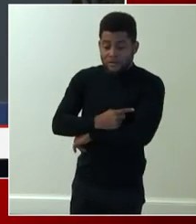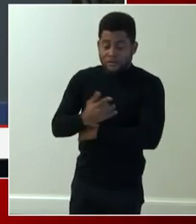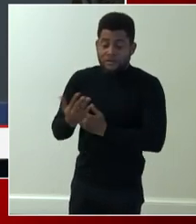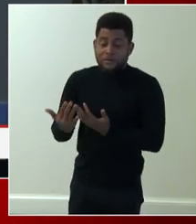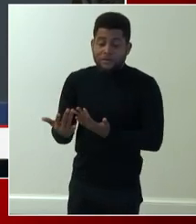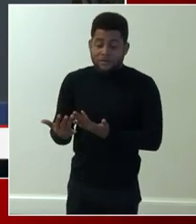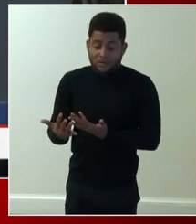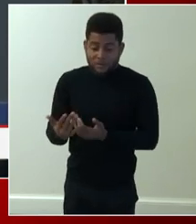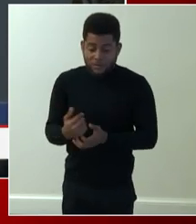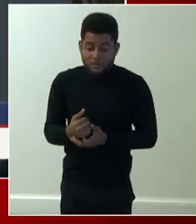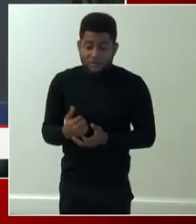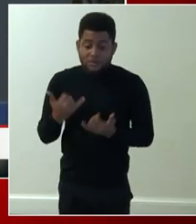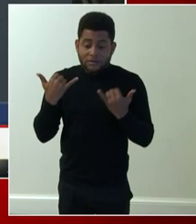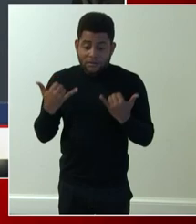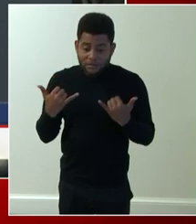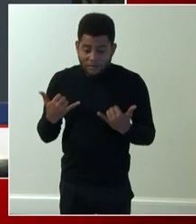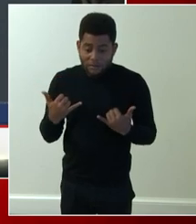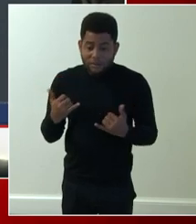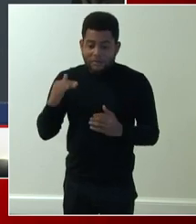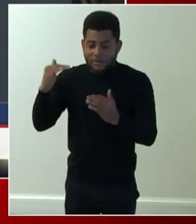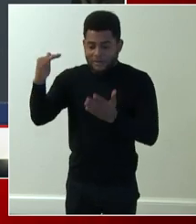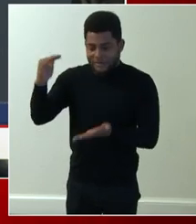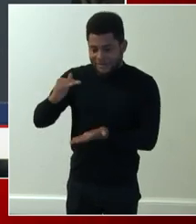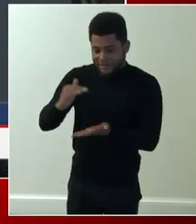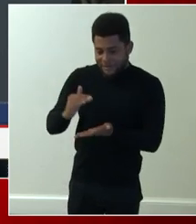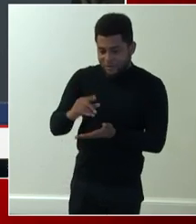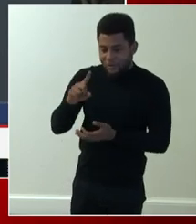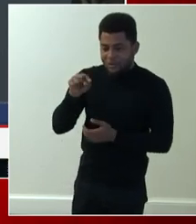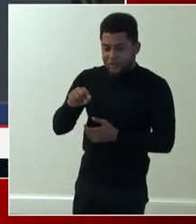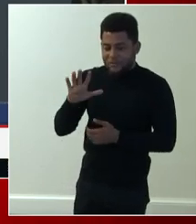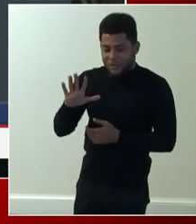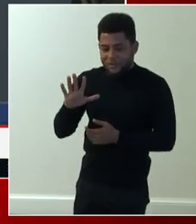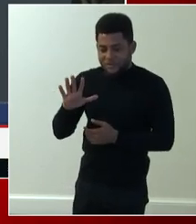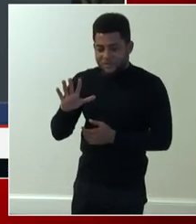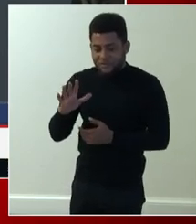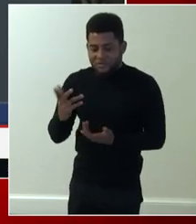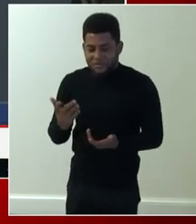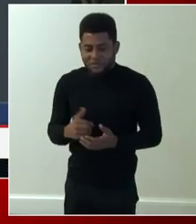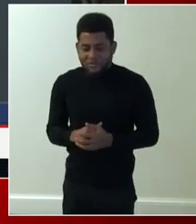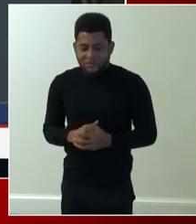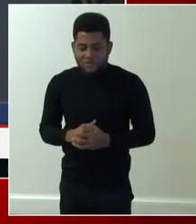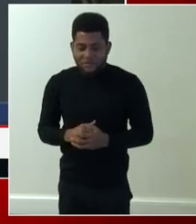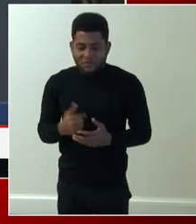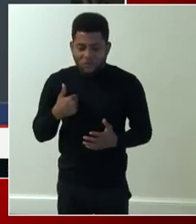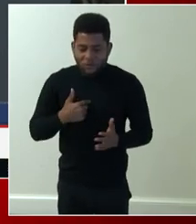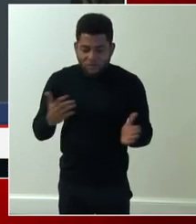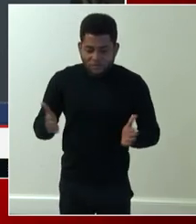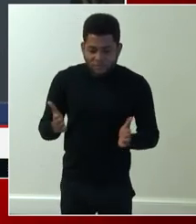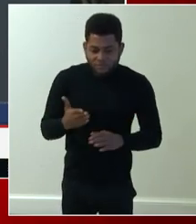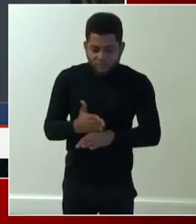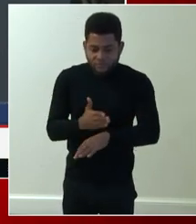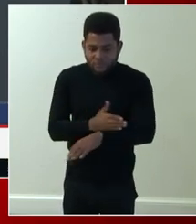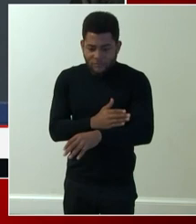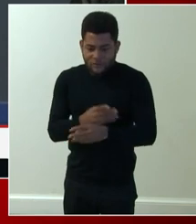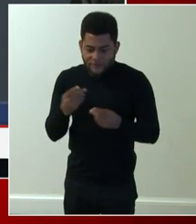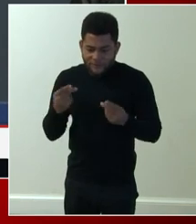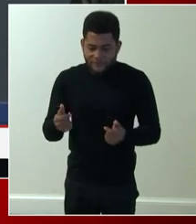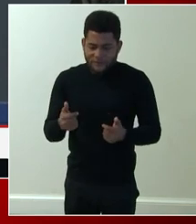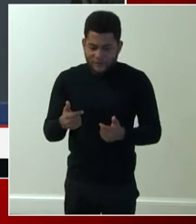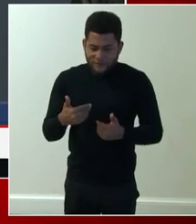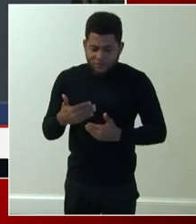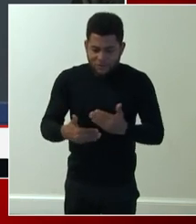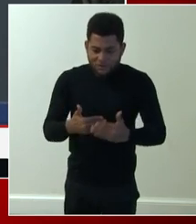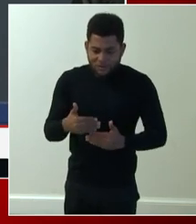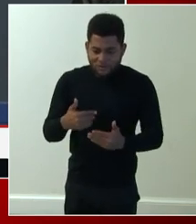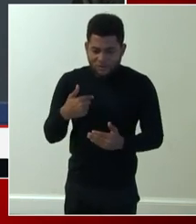seeing higher test capacity in the community. And it's been that way consistently for the last 3 months. We have invested across the United